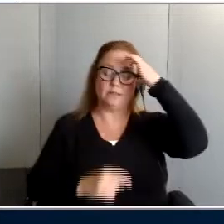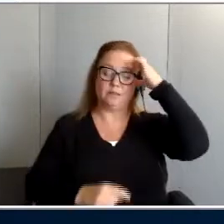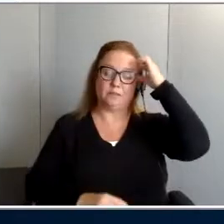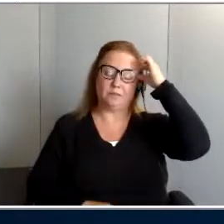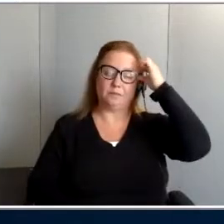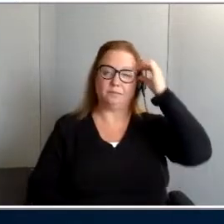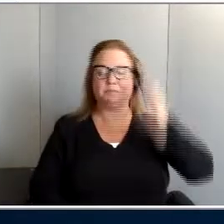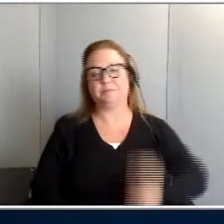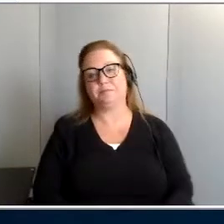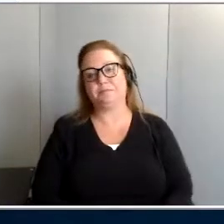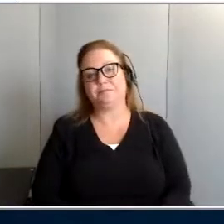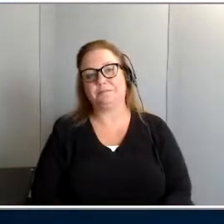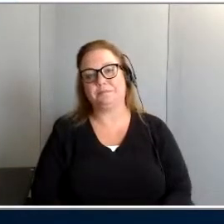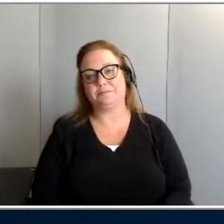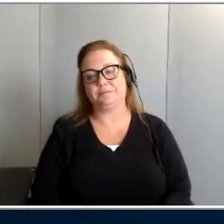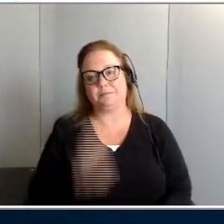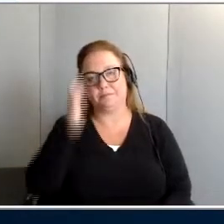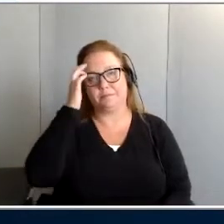today?